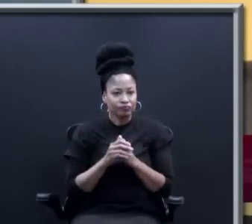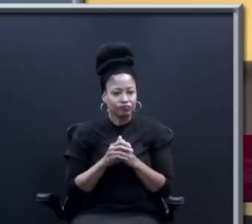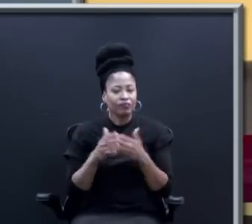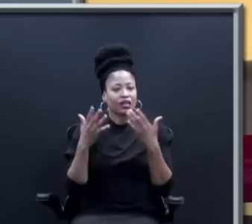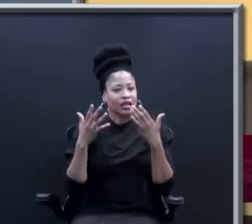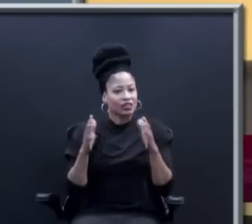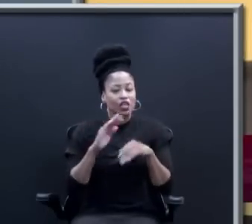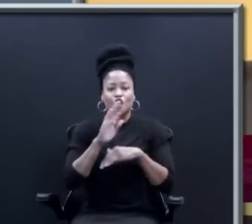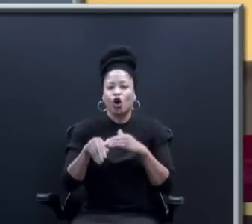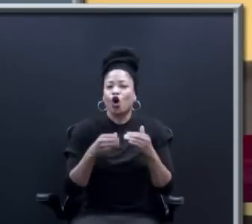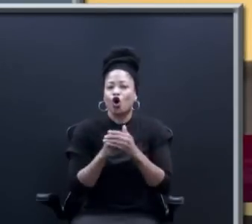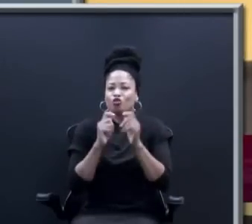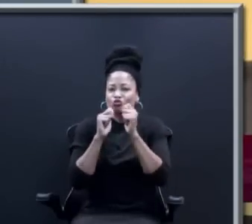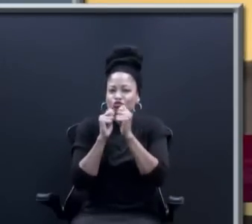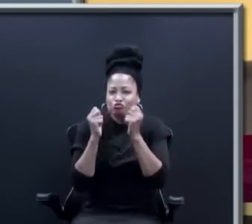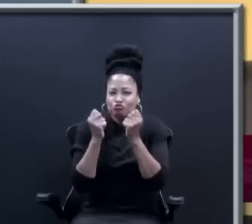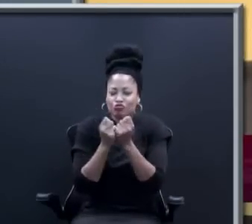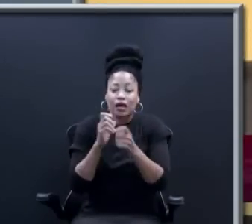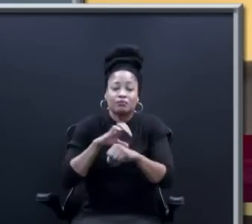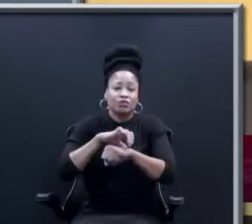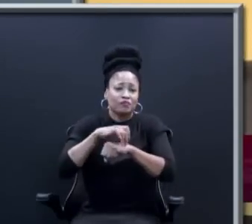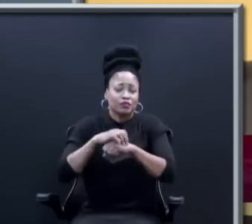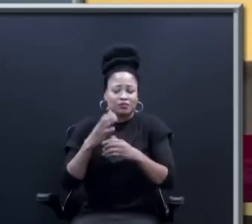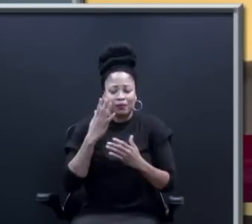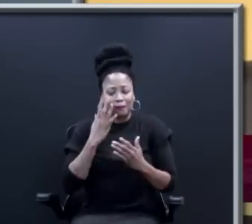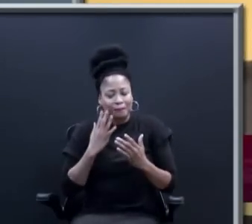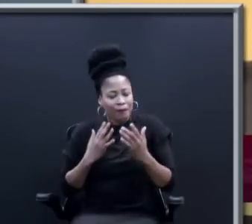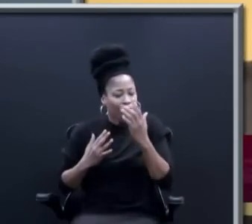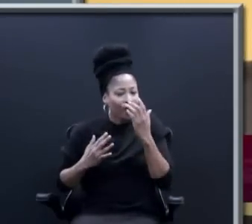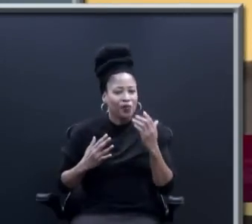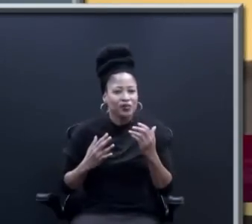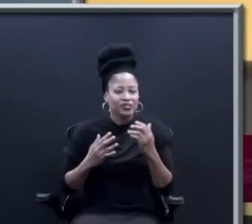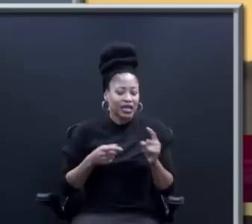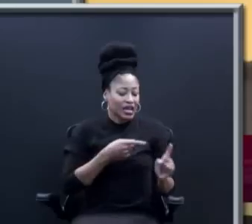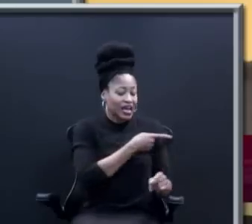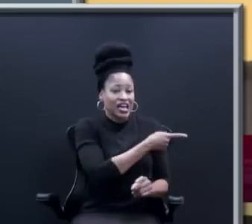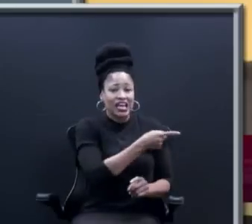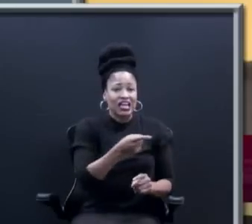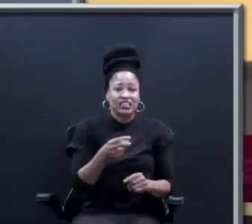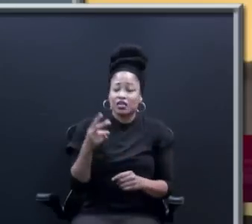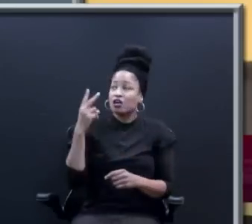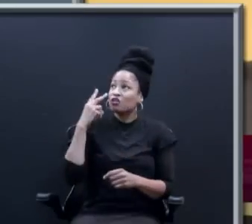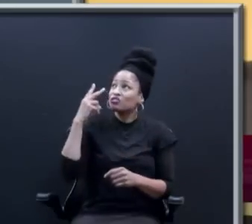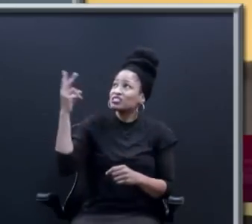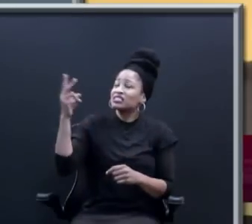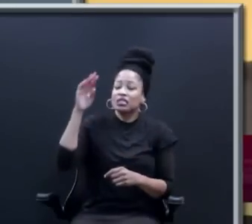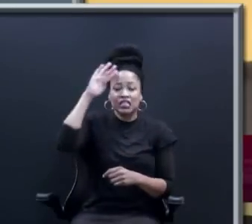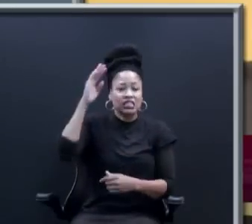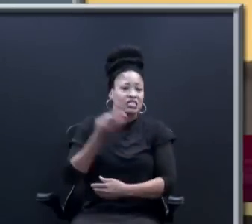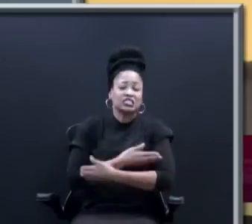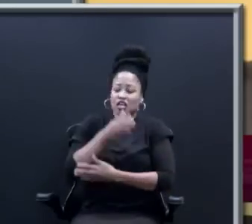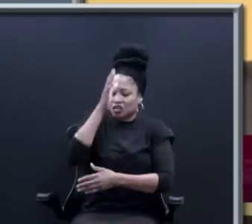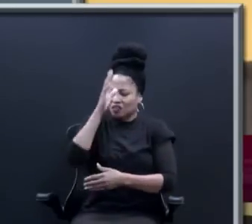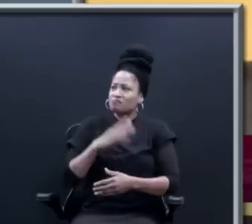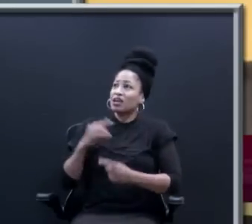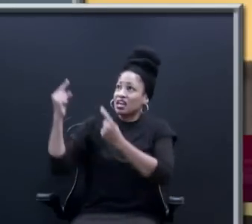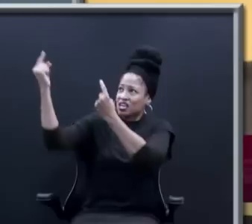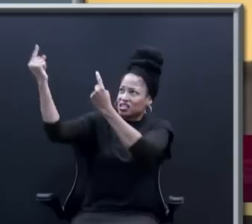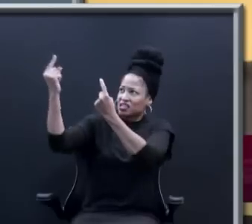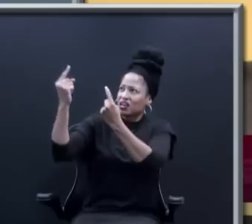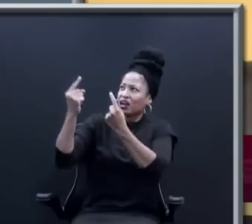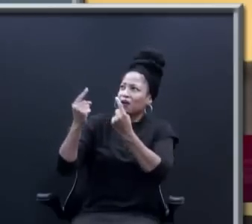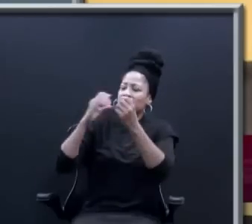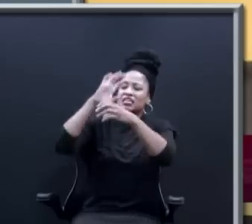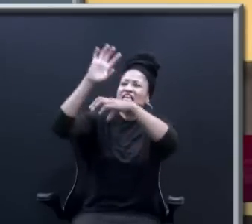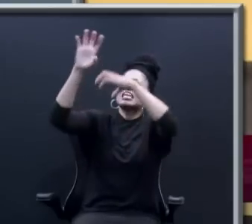And then shall all the tribes of the earth mourn, and they shall see the Son of Man coming in the clouds of heaven with power and great glory. They're